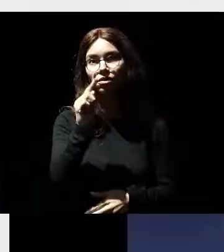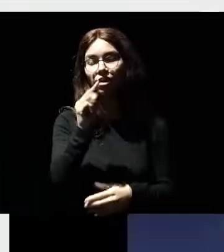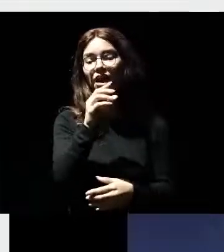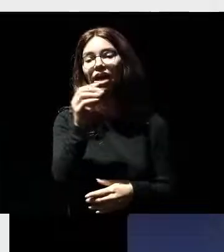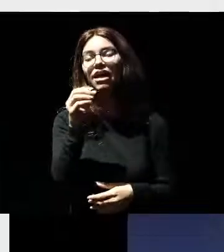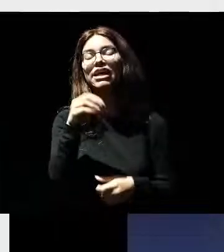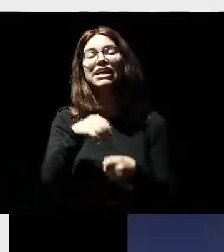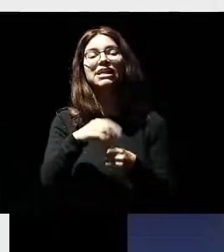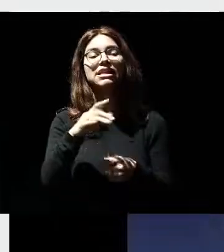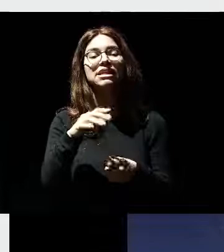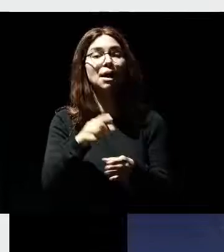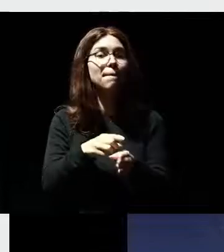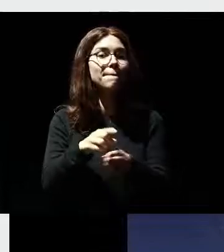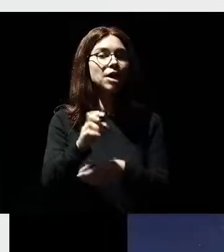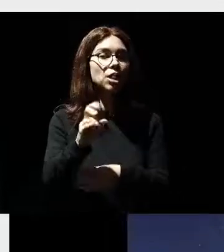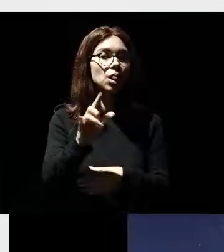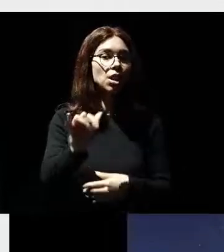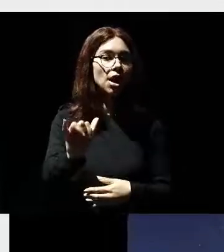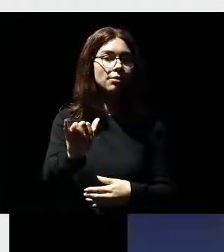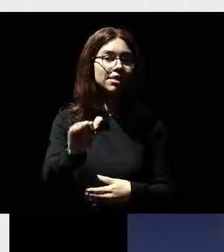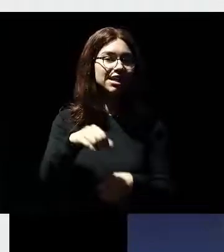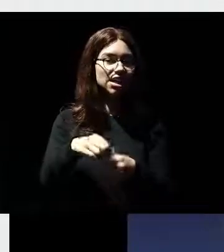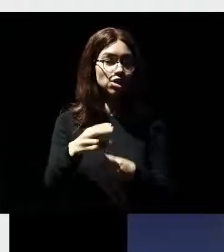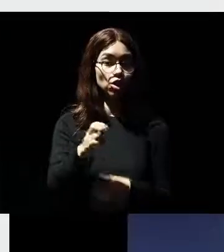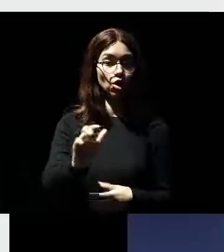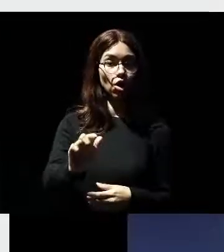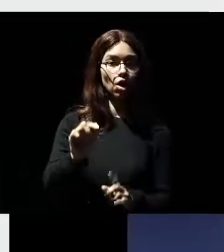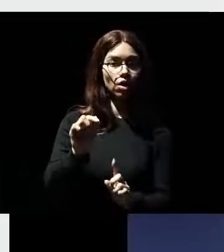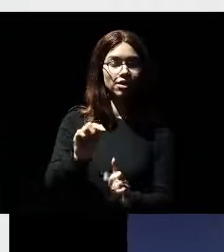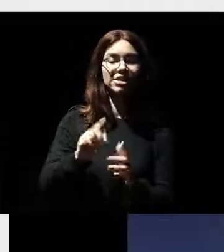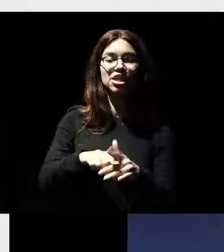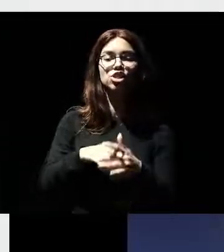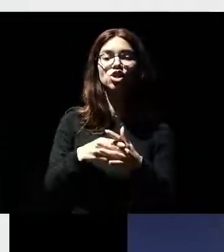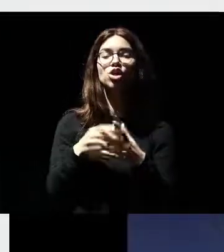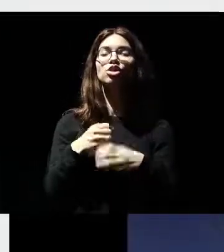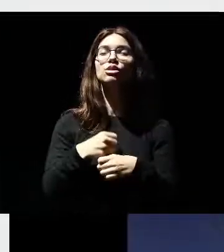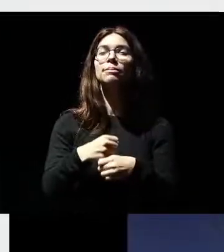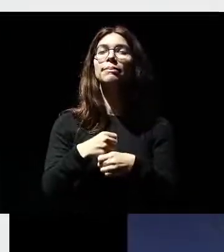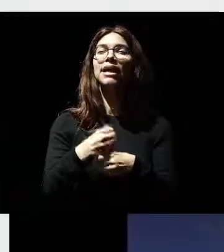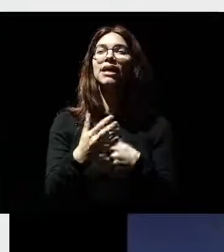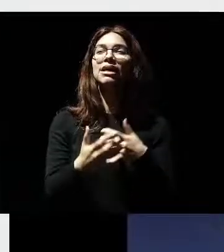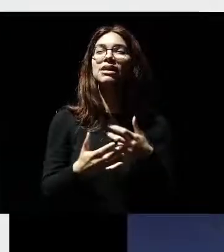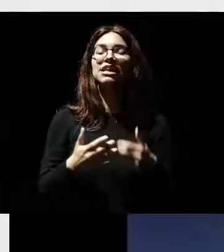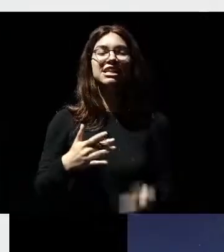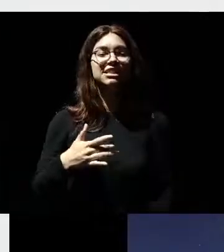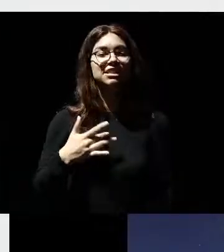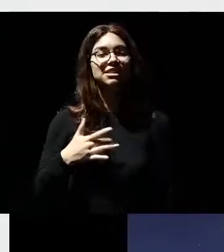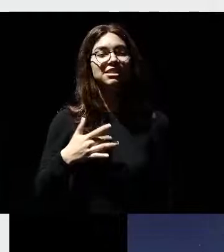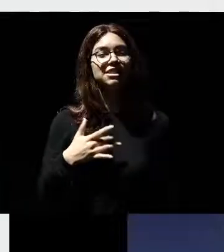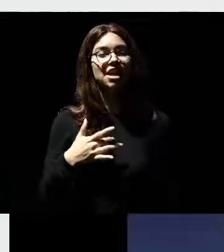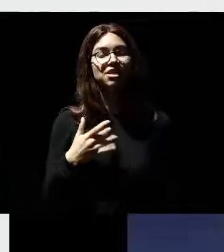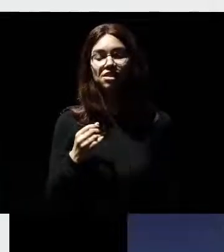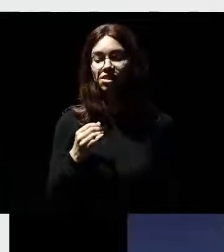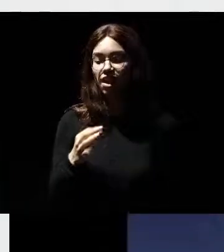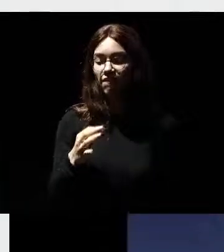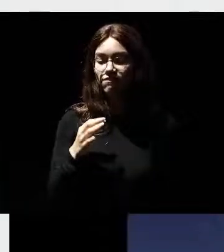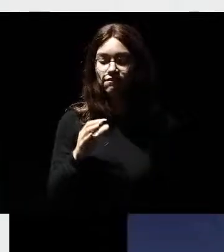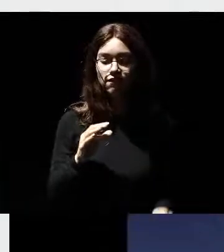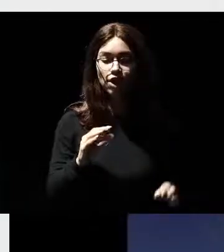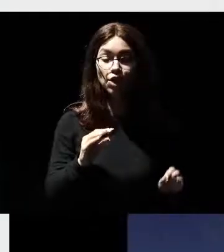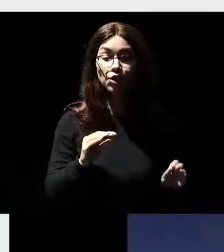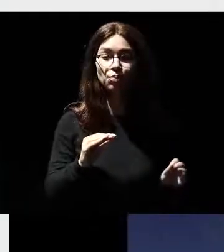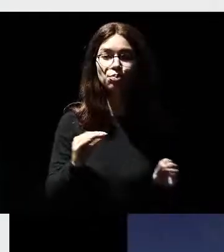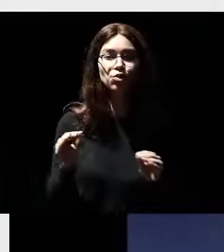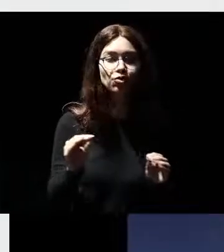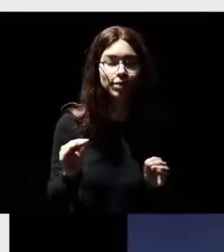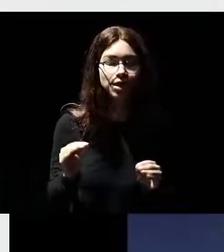the main lobby of the main hall start to create this sense of movement